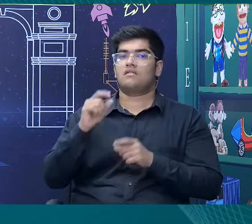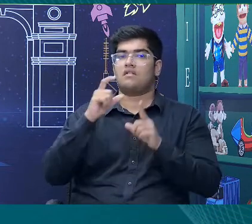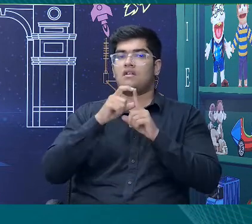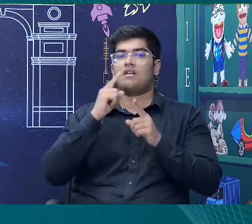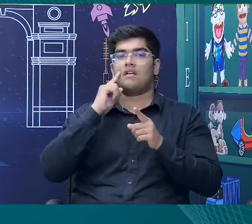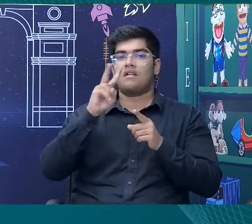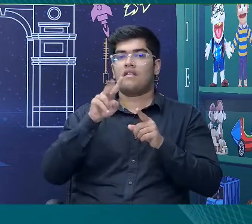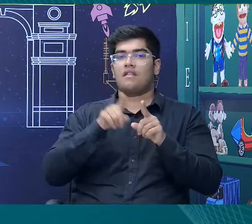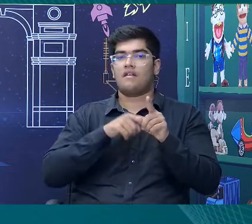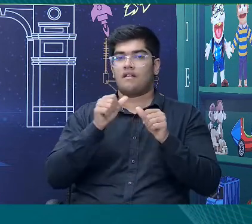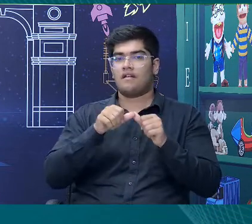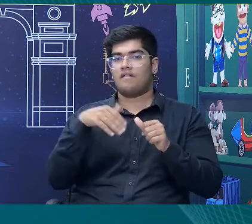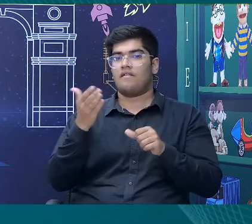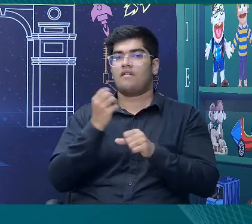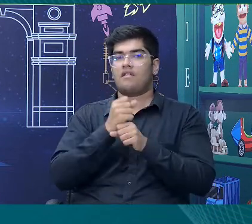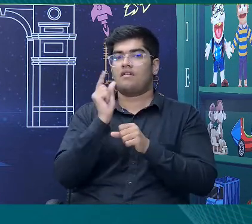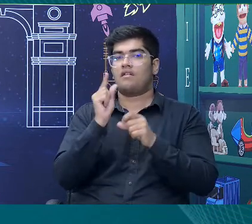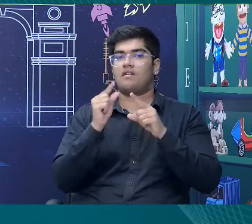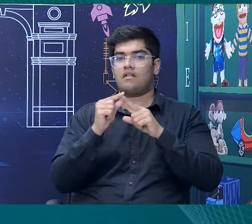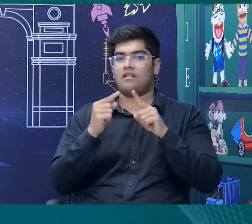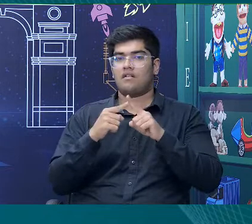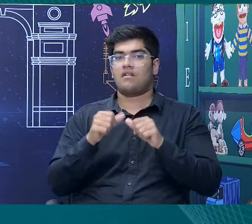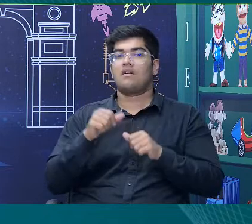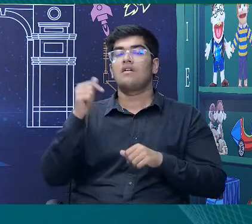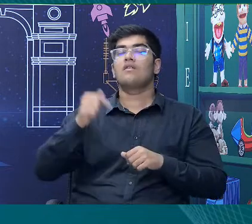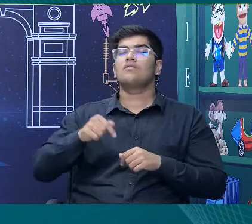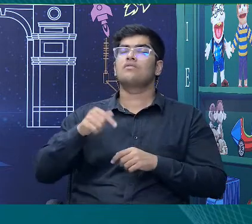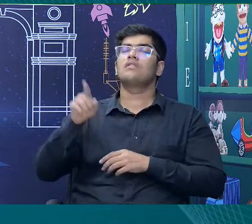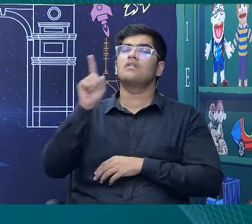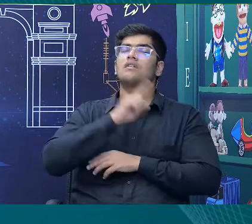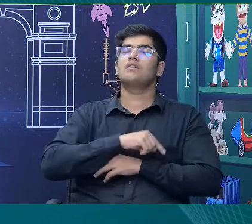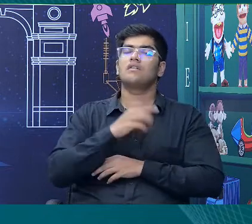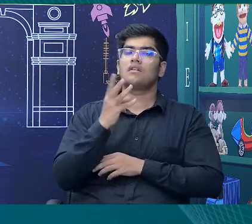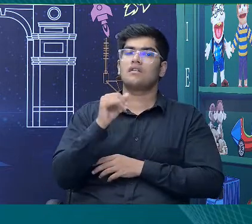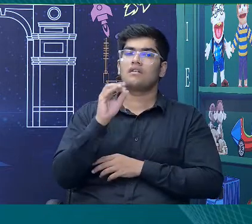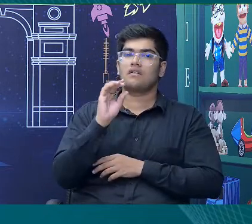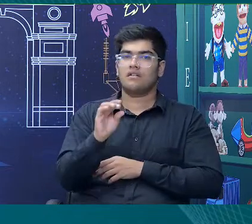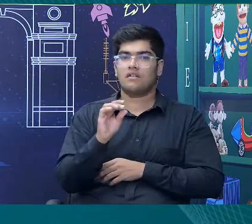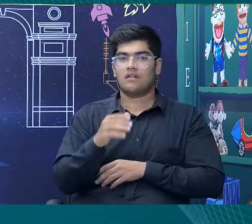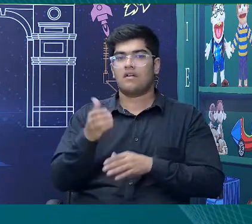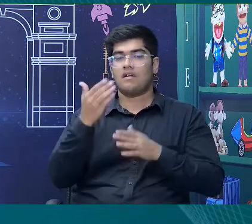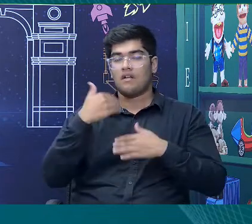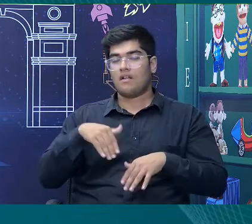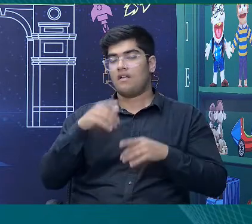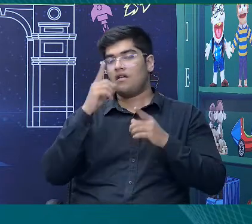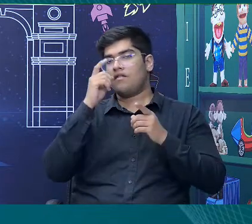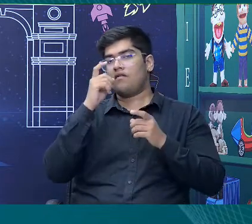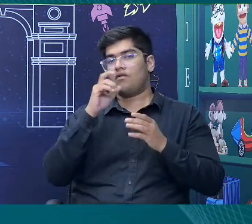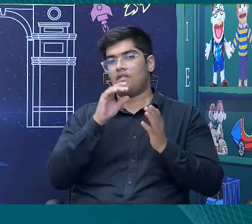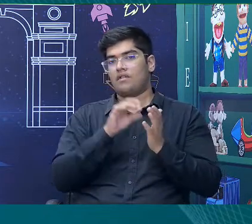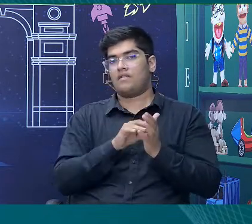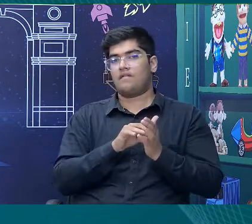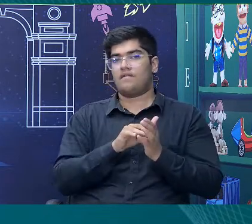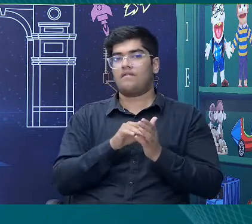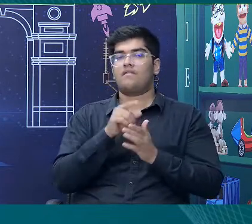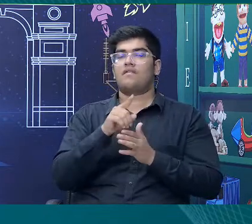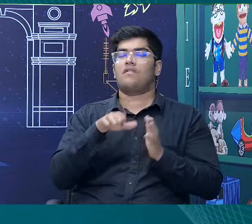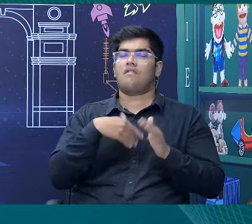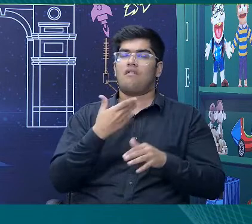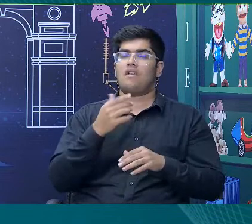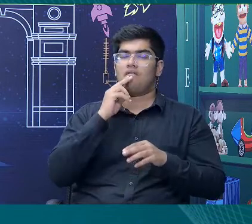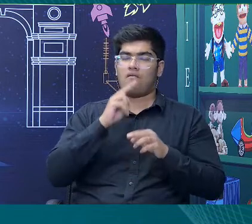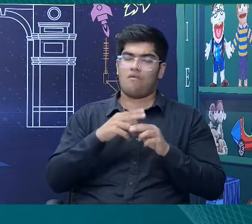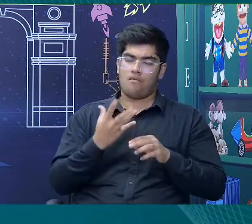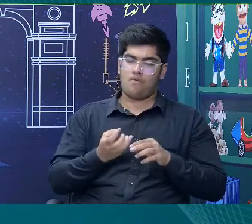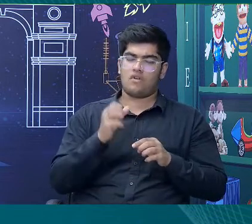Divya Gupta, and then date of the session, and then your photograph, and it is optional. If you want to place it, then you can do it,